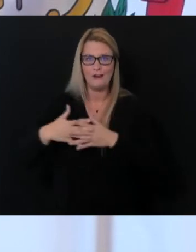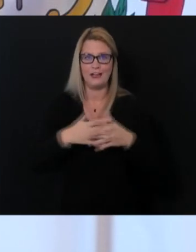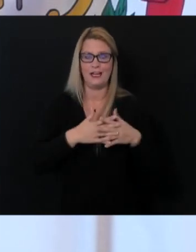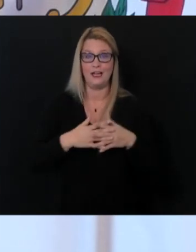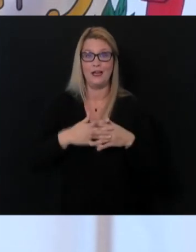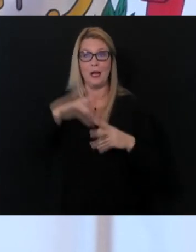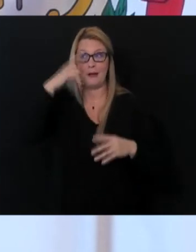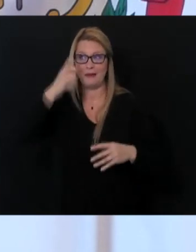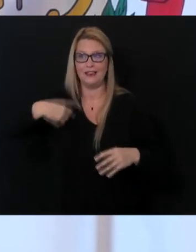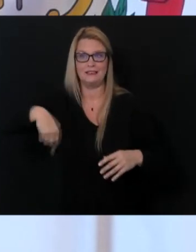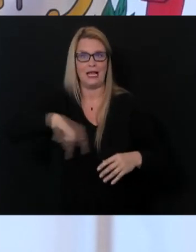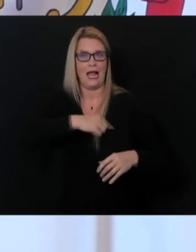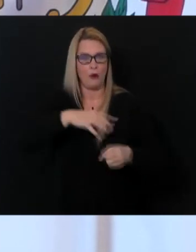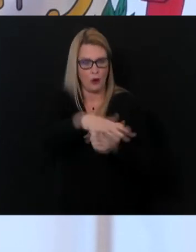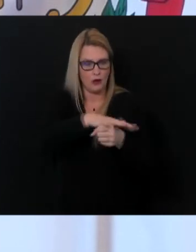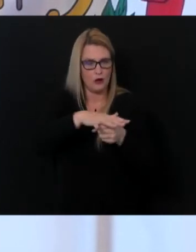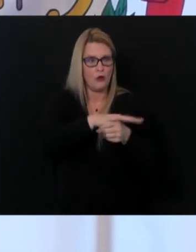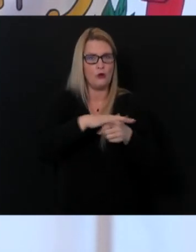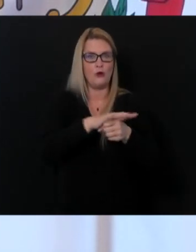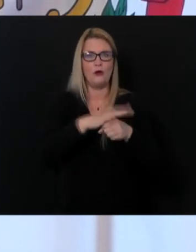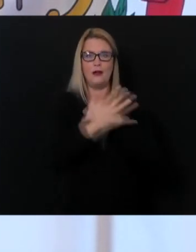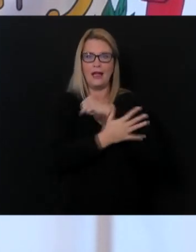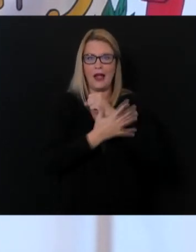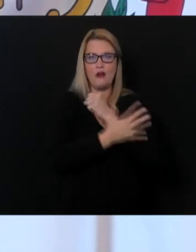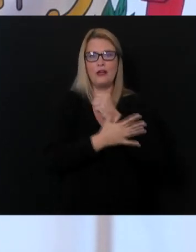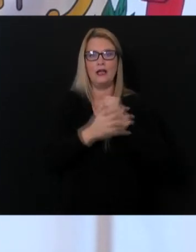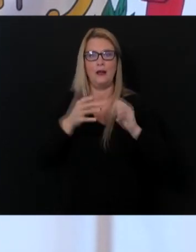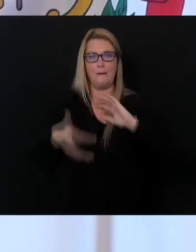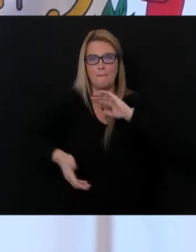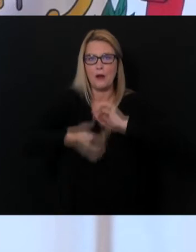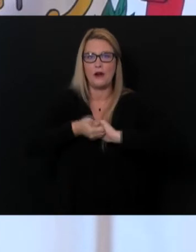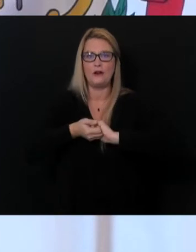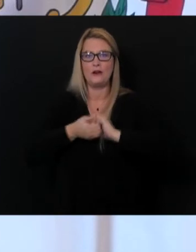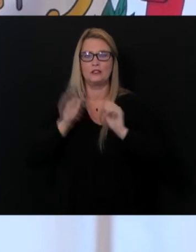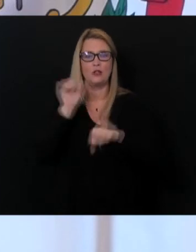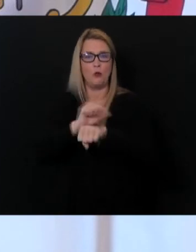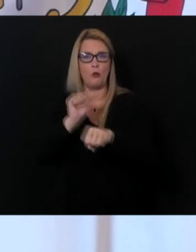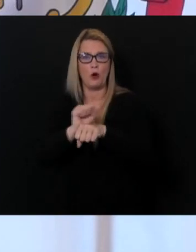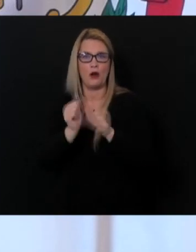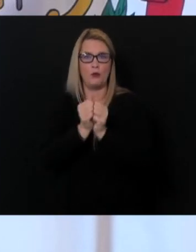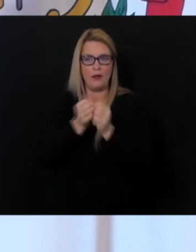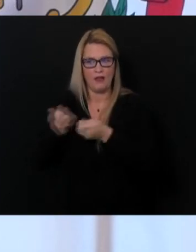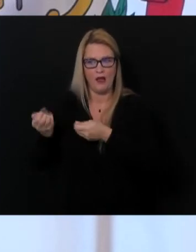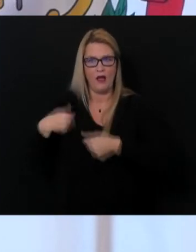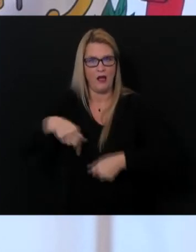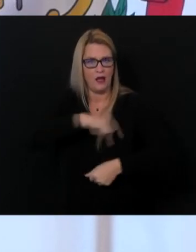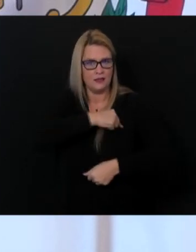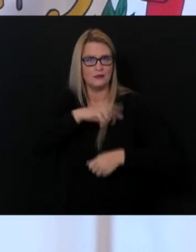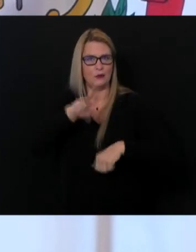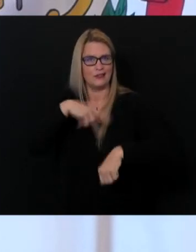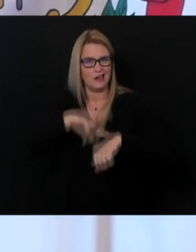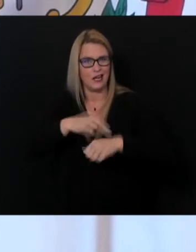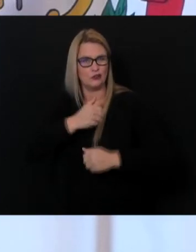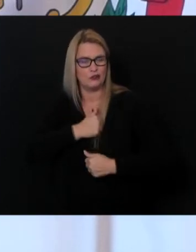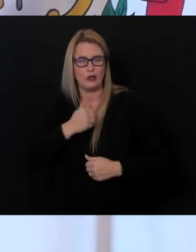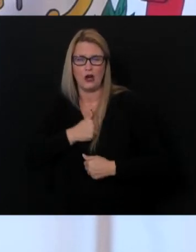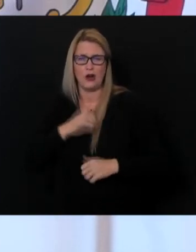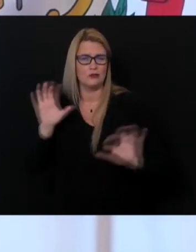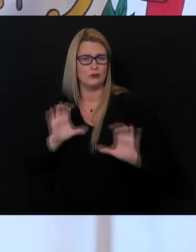local and the county level, and I thank them with all in me, and the great work the National Guard's doing as well. You